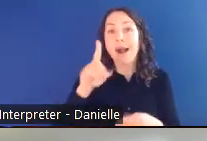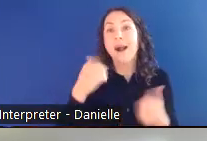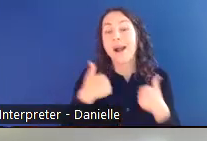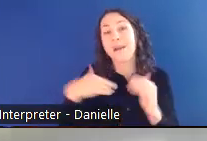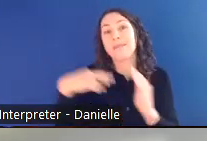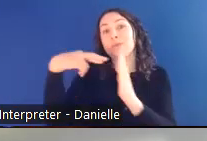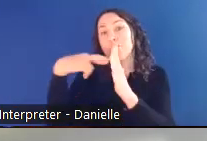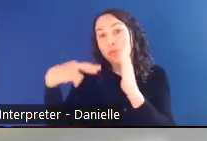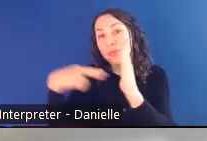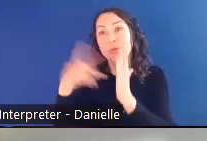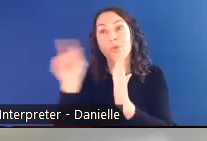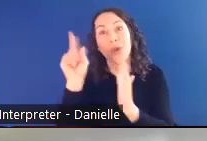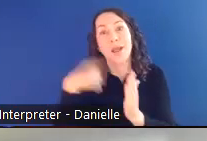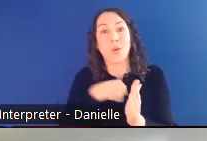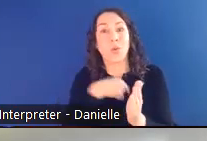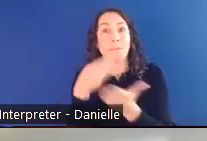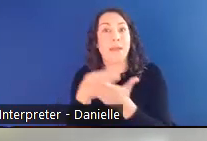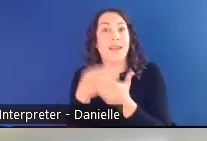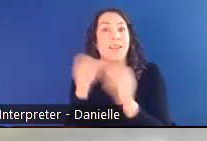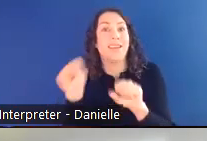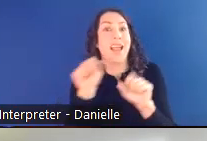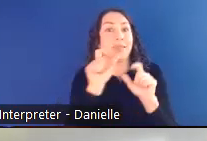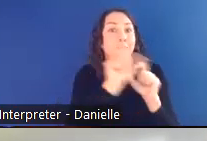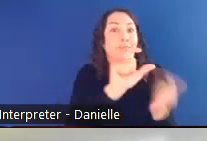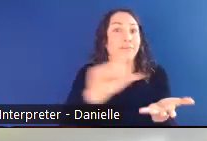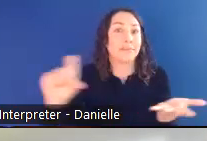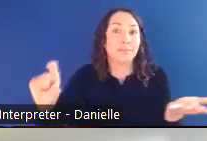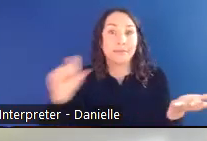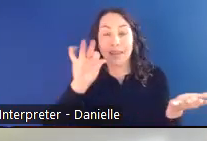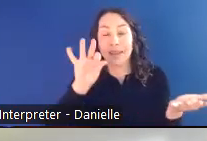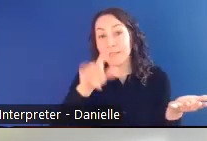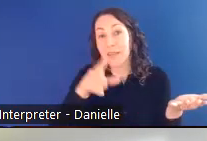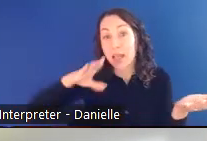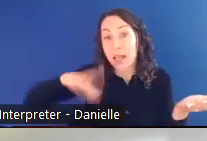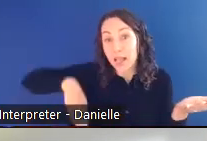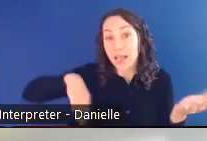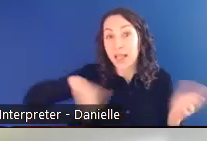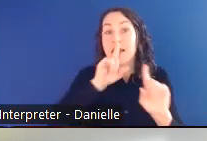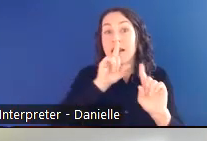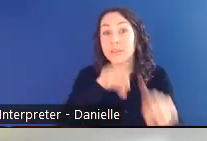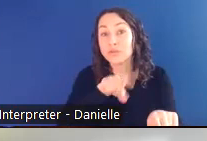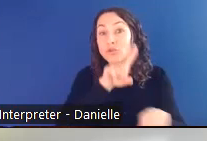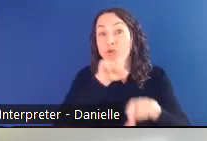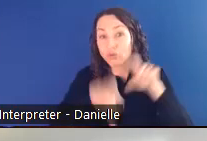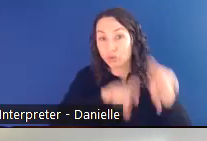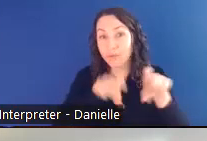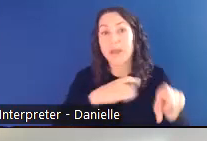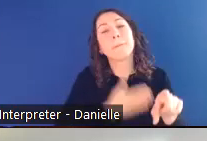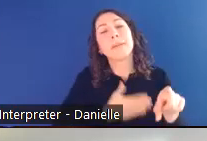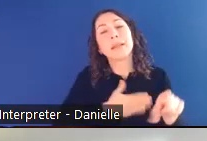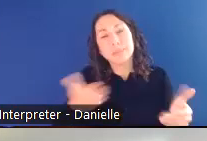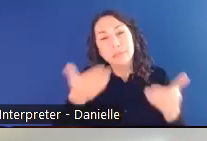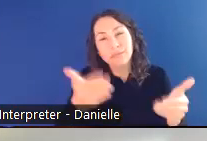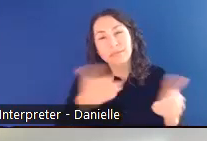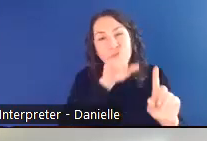we can fund and for how much. If you haven't already, please complete the annual community pulse survey. Links are below.